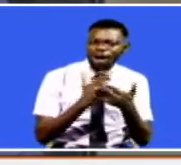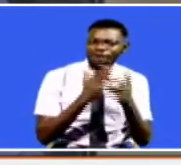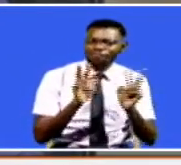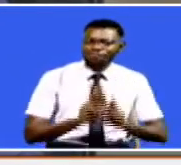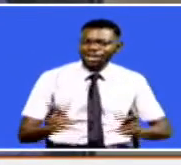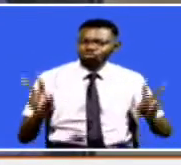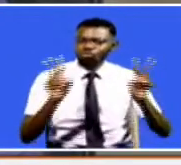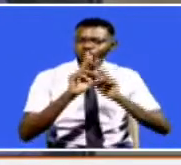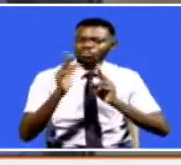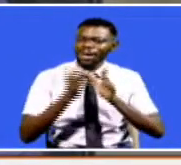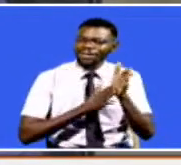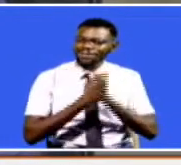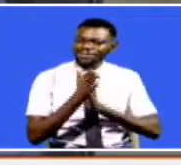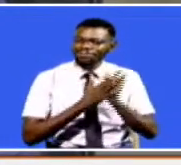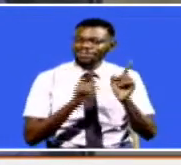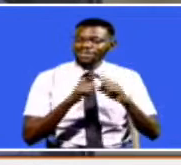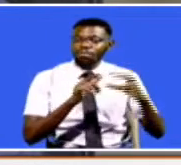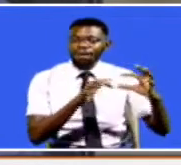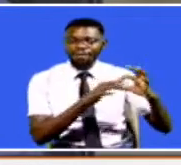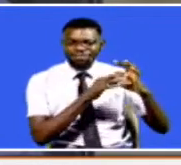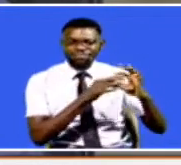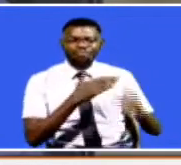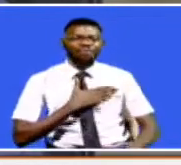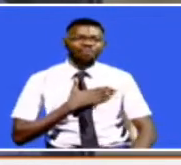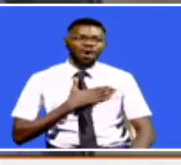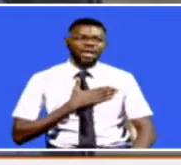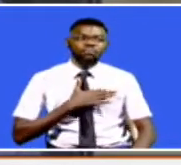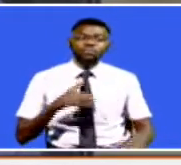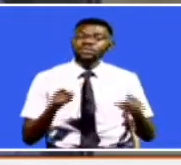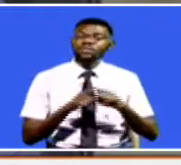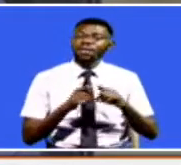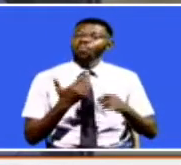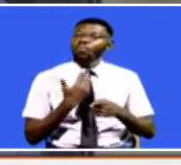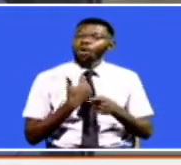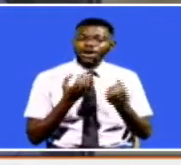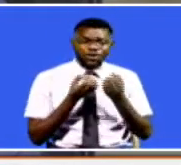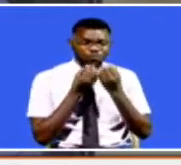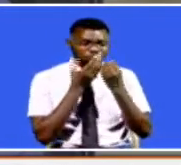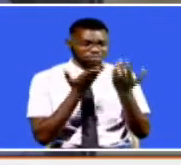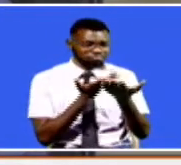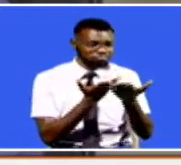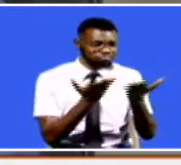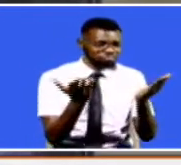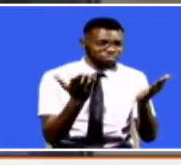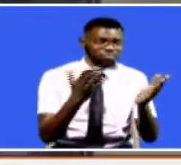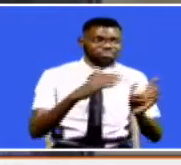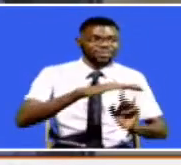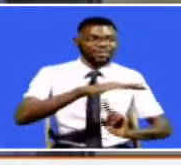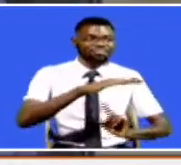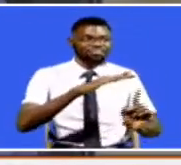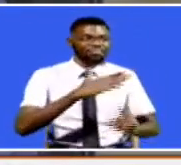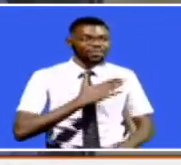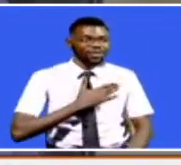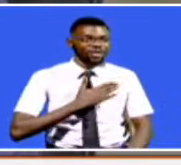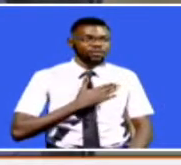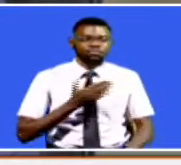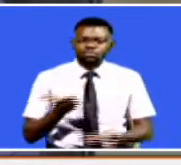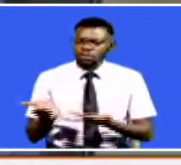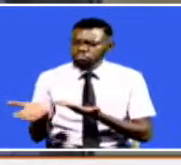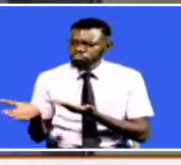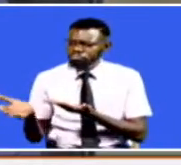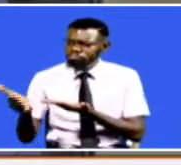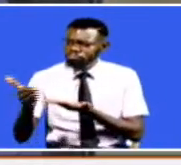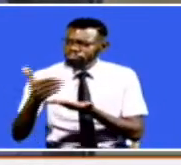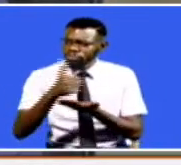and cultures. Furthermore, we wish to inform you that our ministry is actively mobilizing